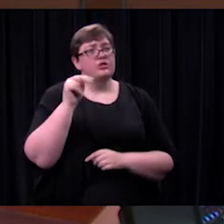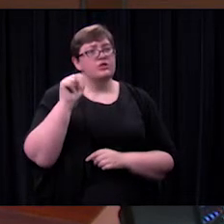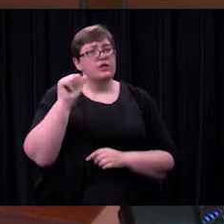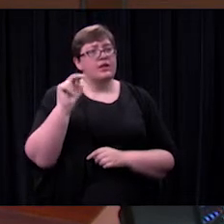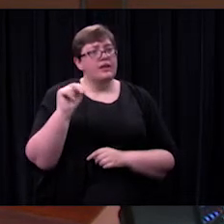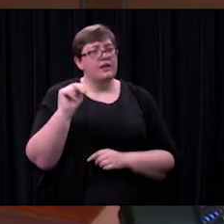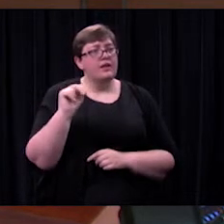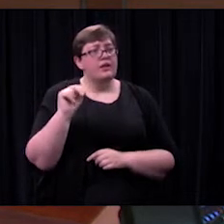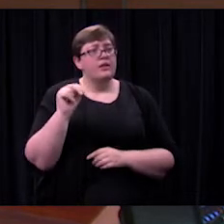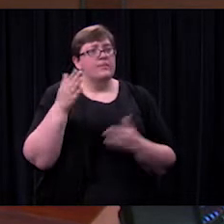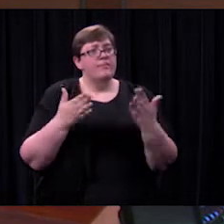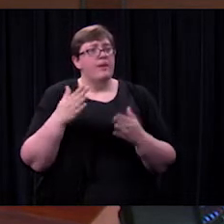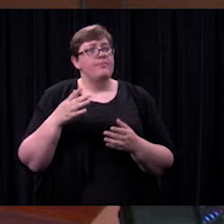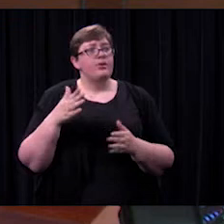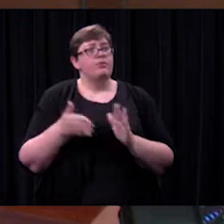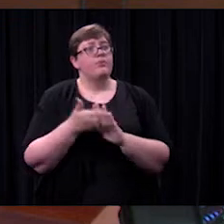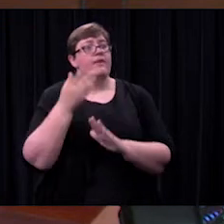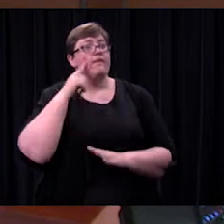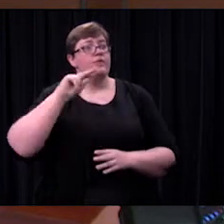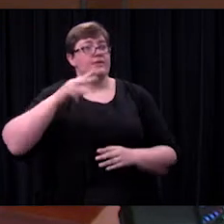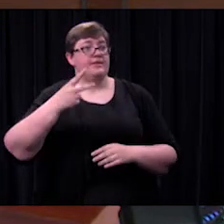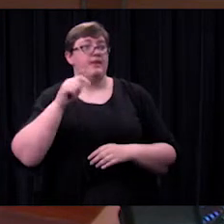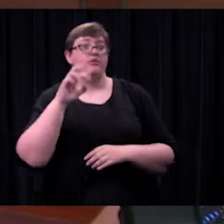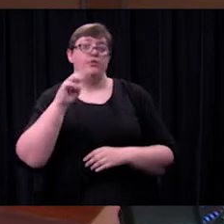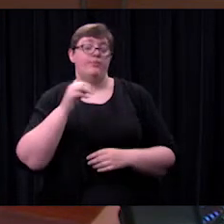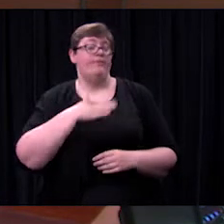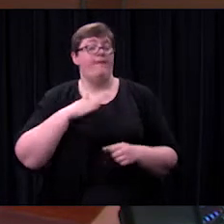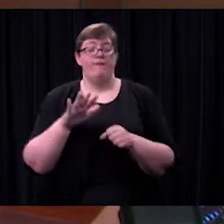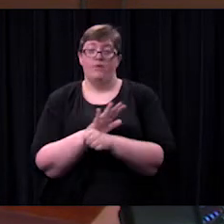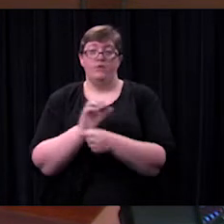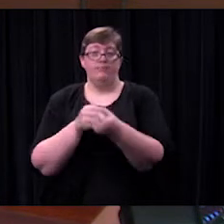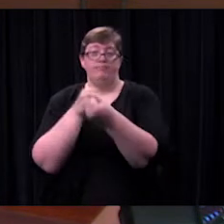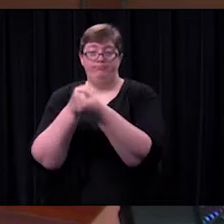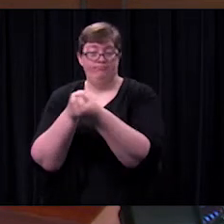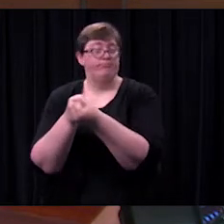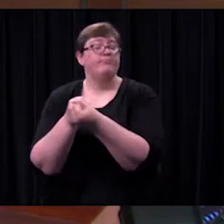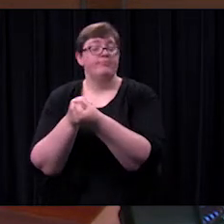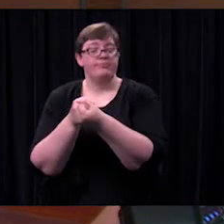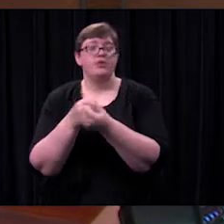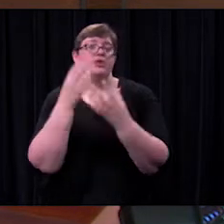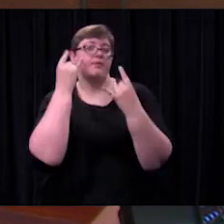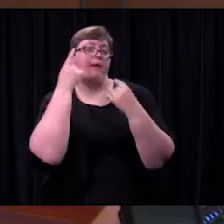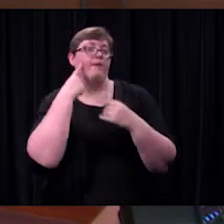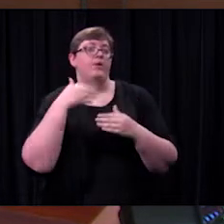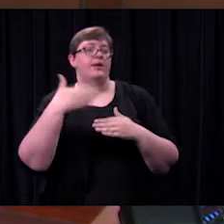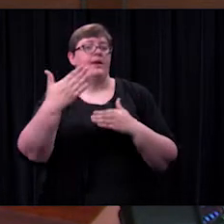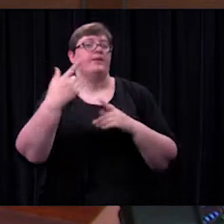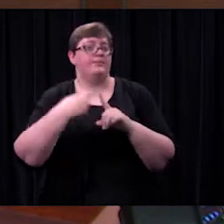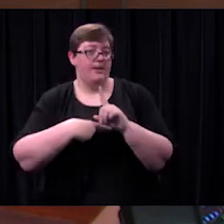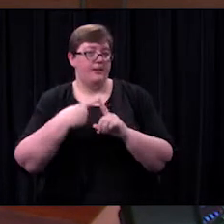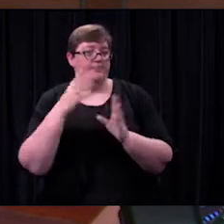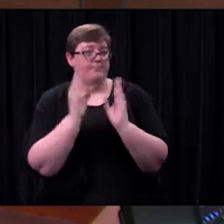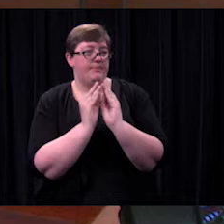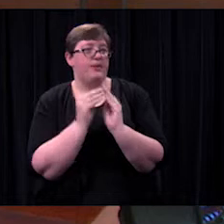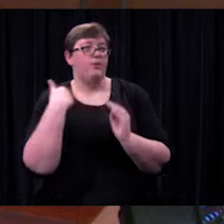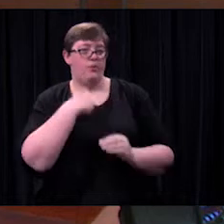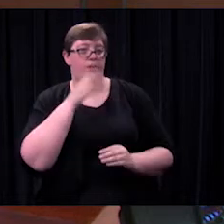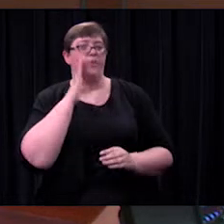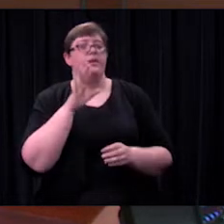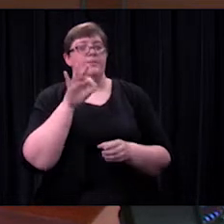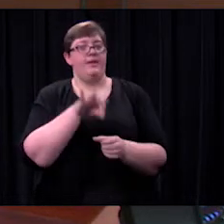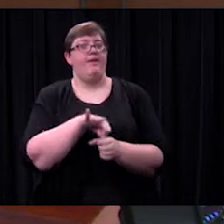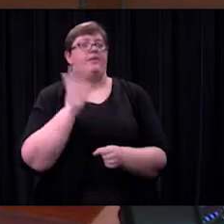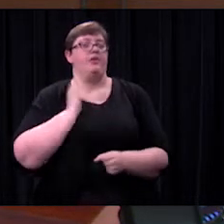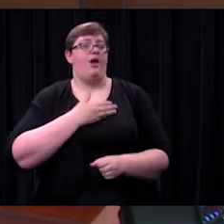for a second term, which he would have my full support, but just be thinking about that for next month's meeting. We'll be electing our